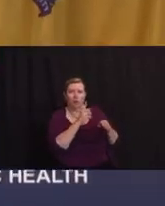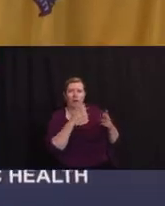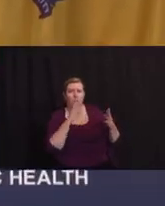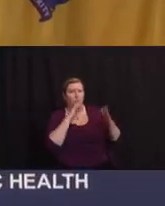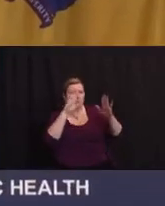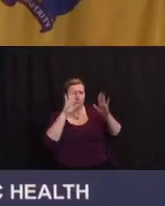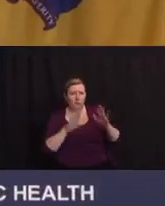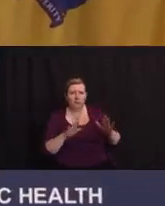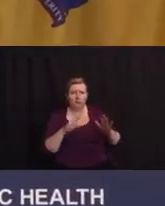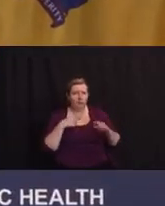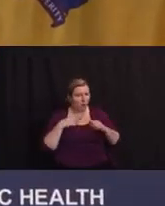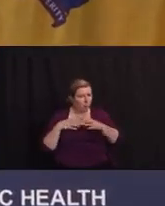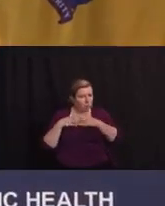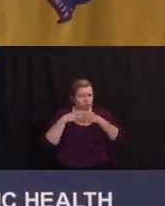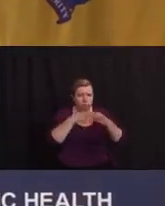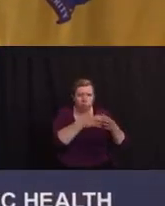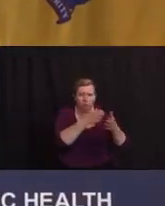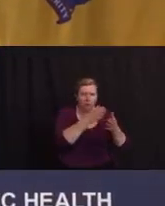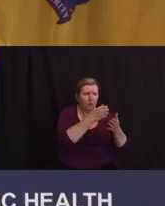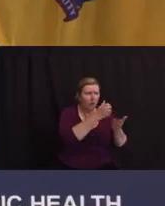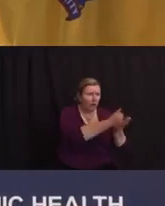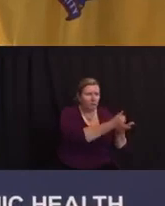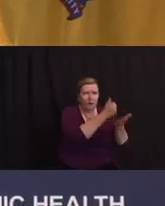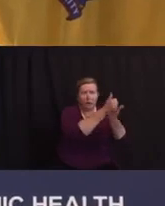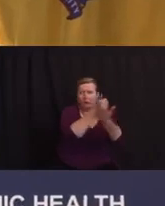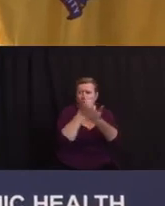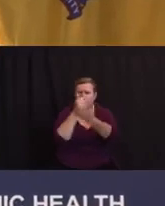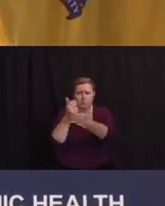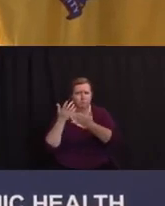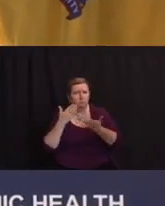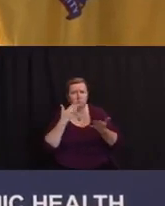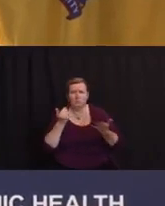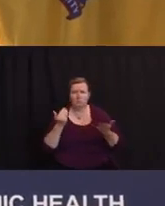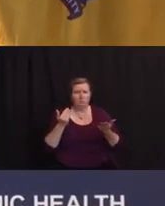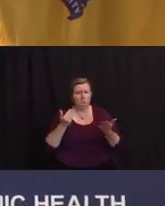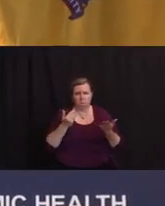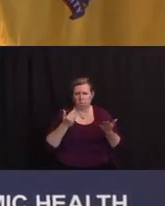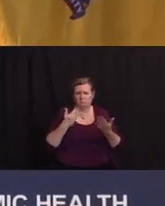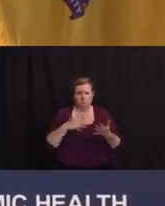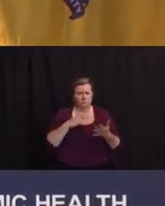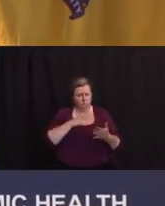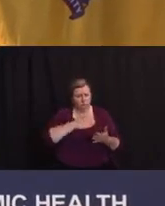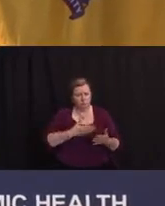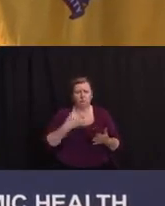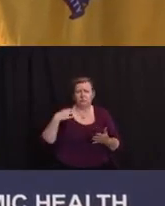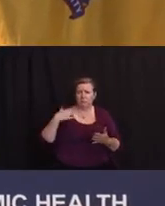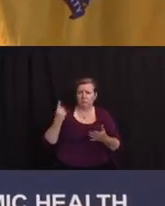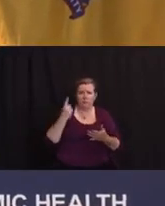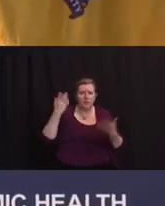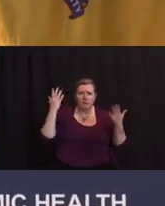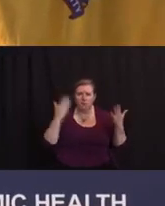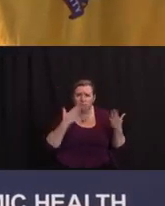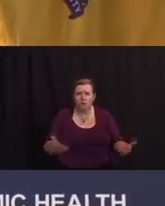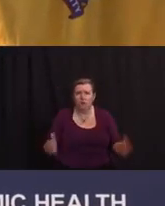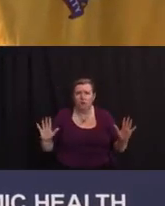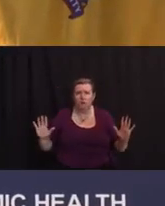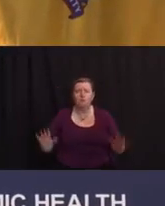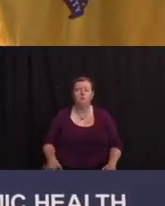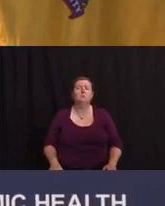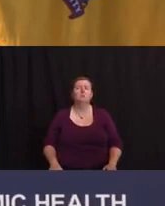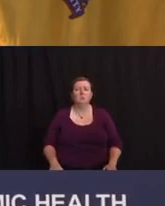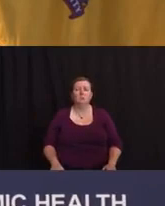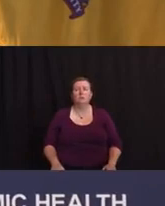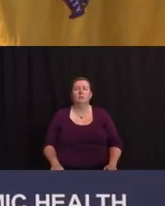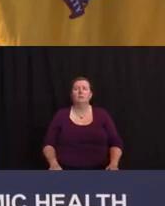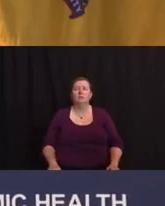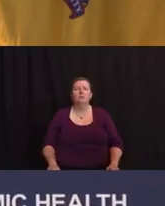call. We've never said no, and that'll always be the case. You got to balance to make sure we have the right mass of